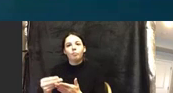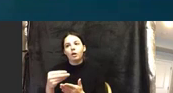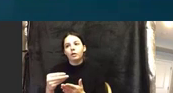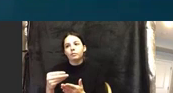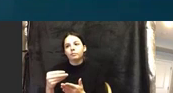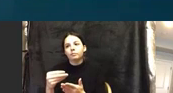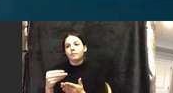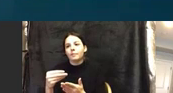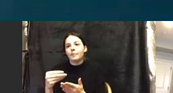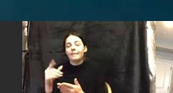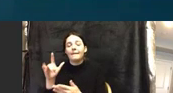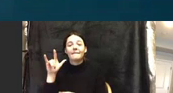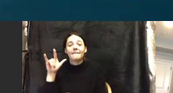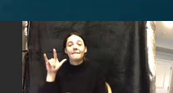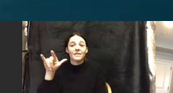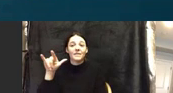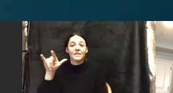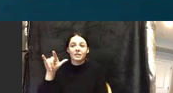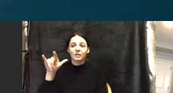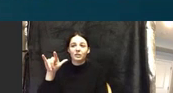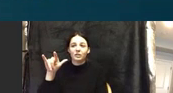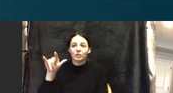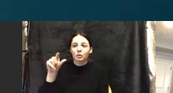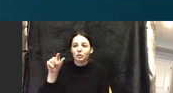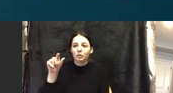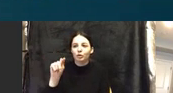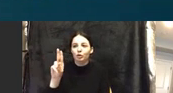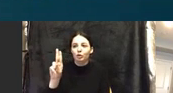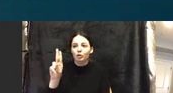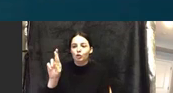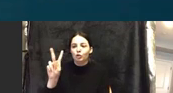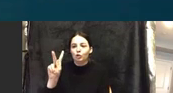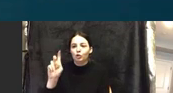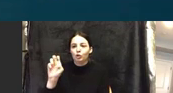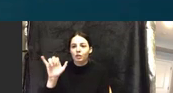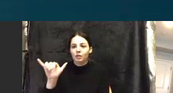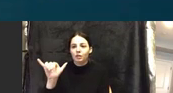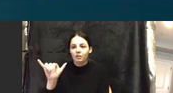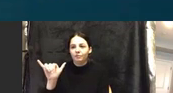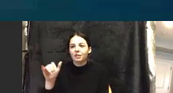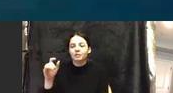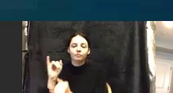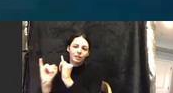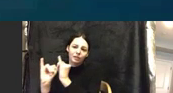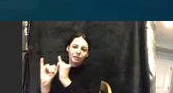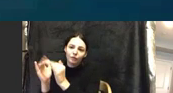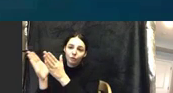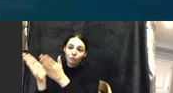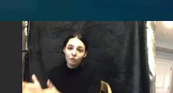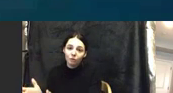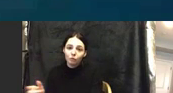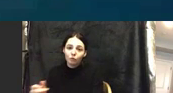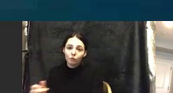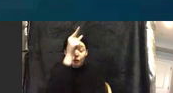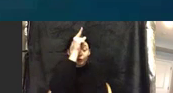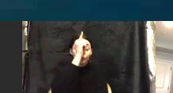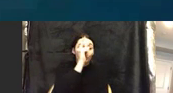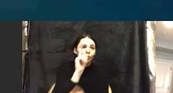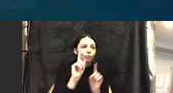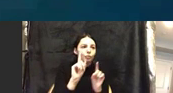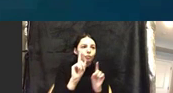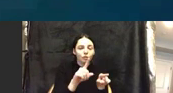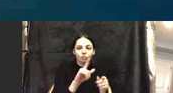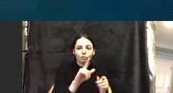I interviewed refugees and saw what was going on in Turkey. I purchased a flight to Greece. And